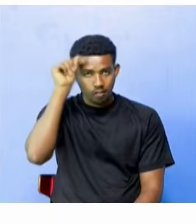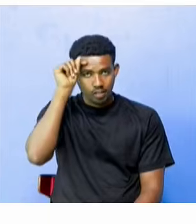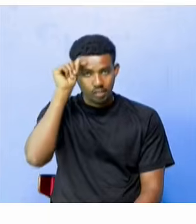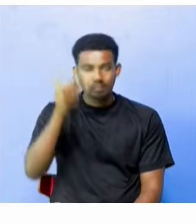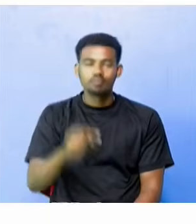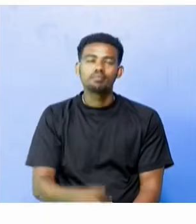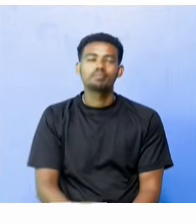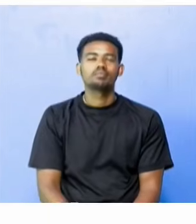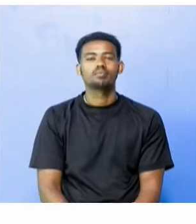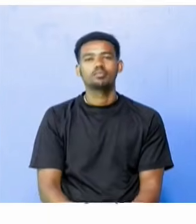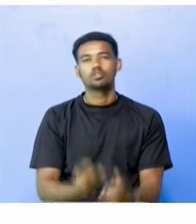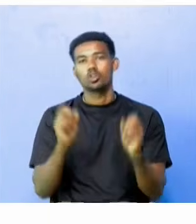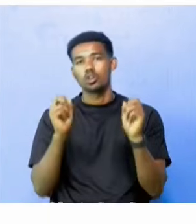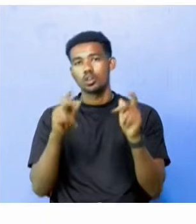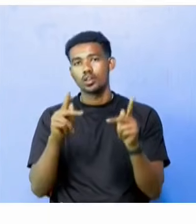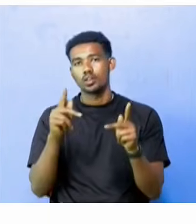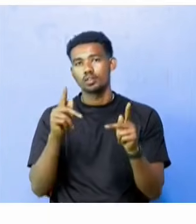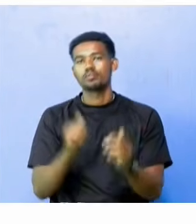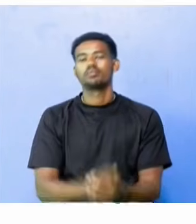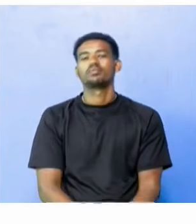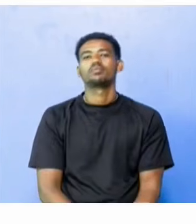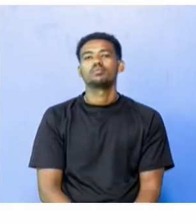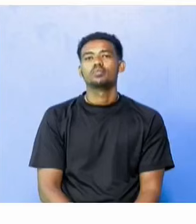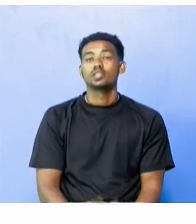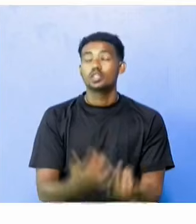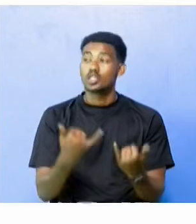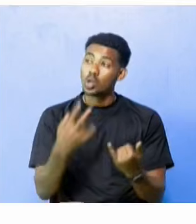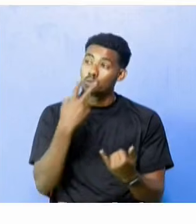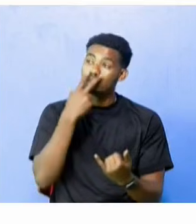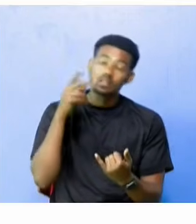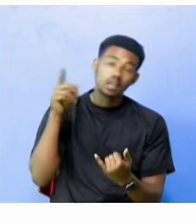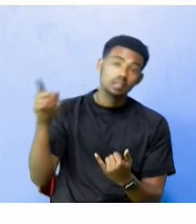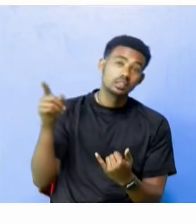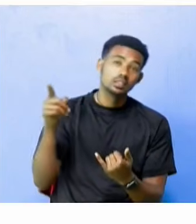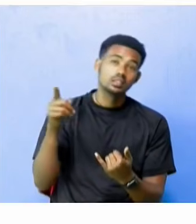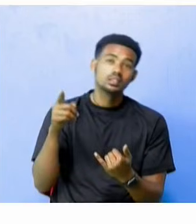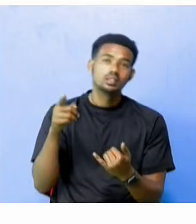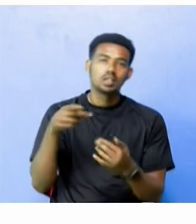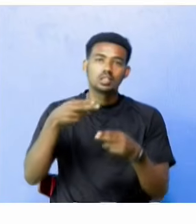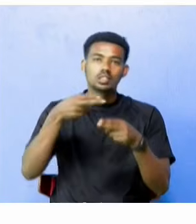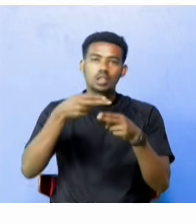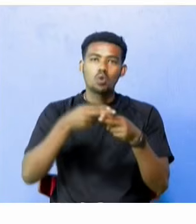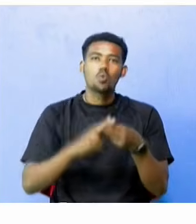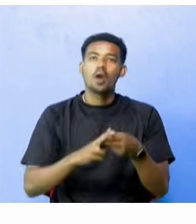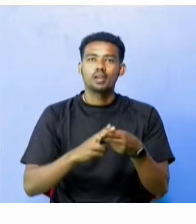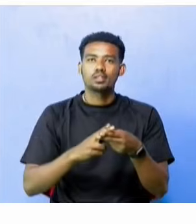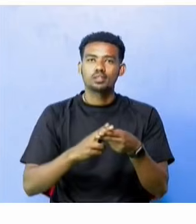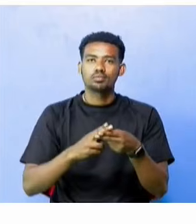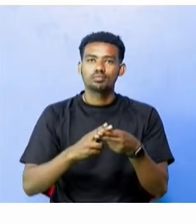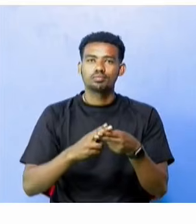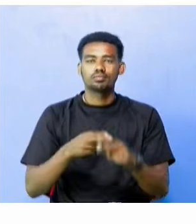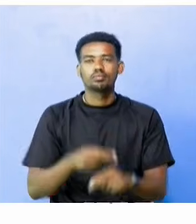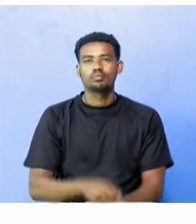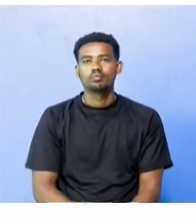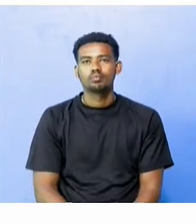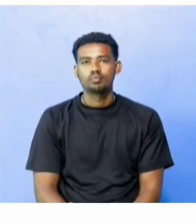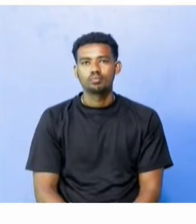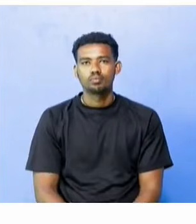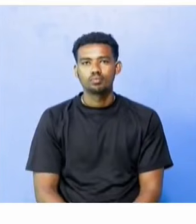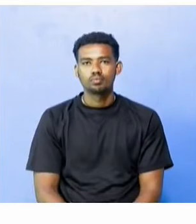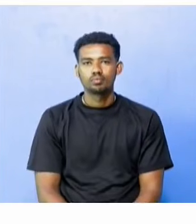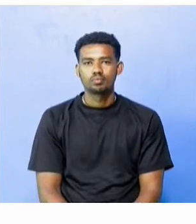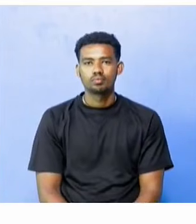Okay? Tofik. Let us see their weight. Okay? Their weight